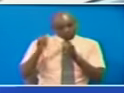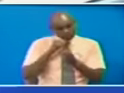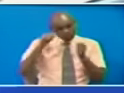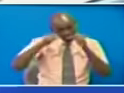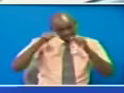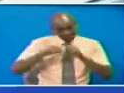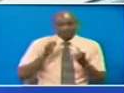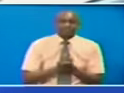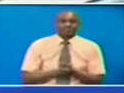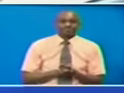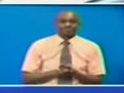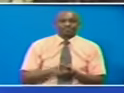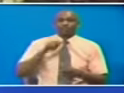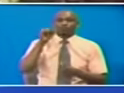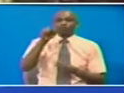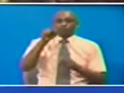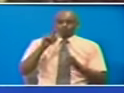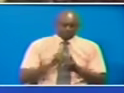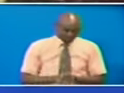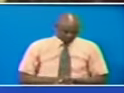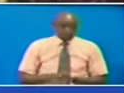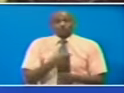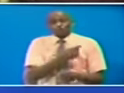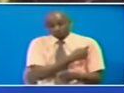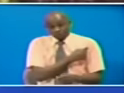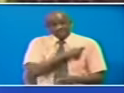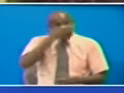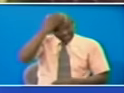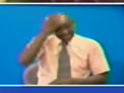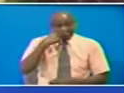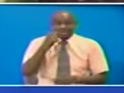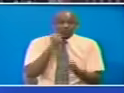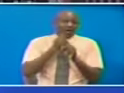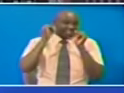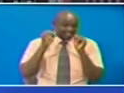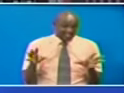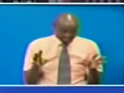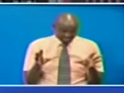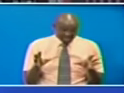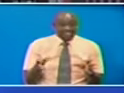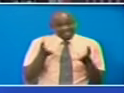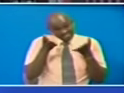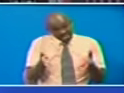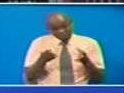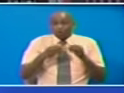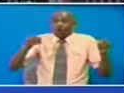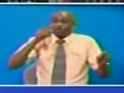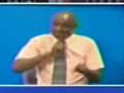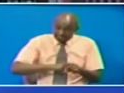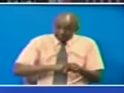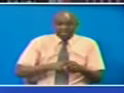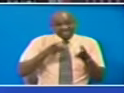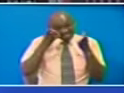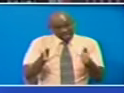bargaining agreement, period. With doctors and nurses vying to stay away from hospitals for as long as it takes, the crisis